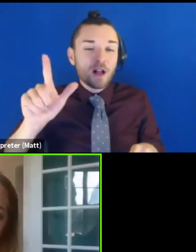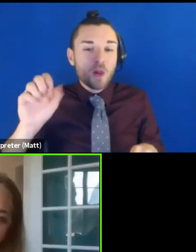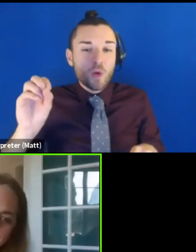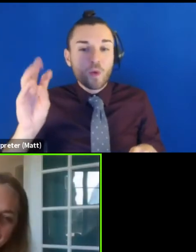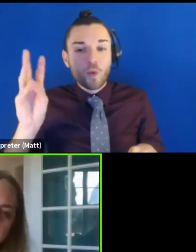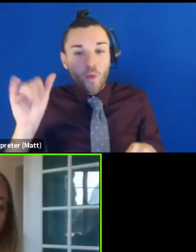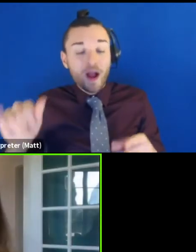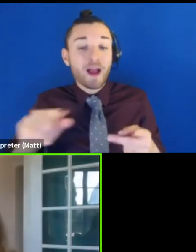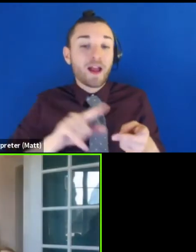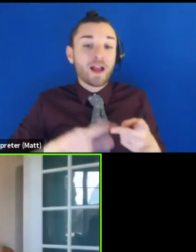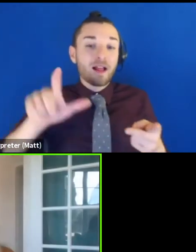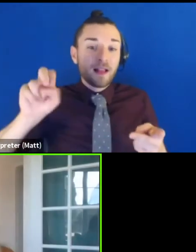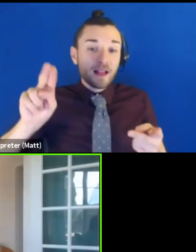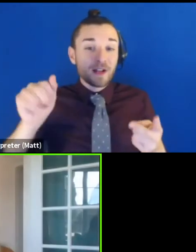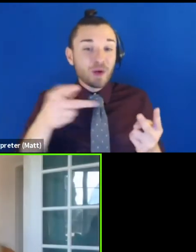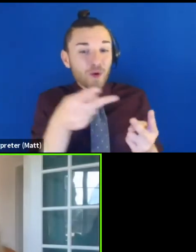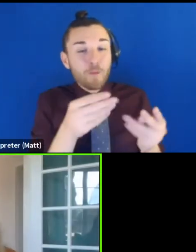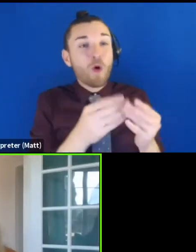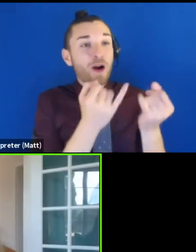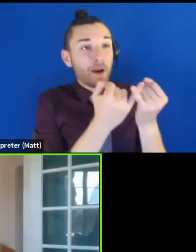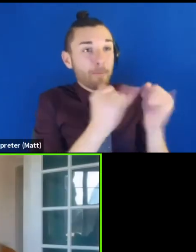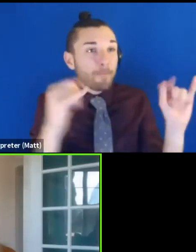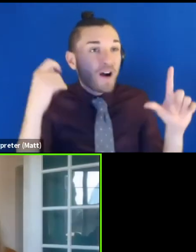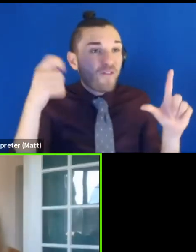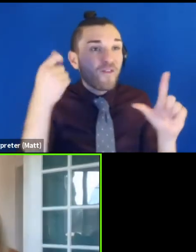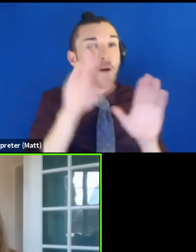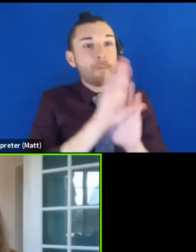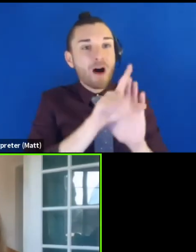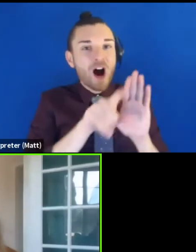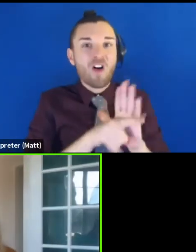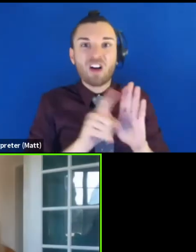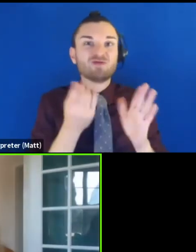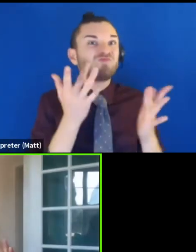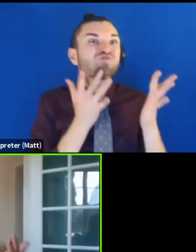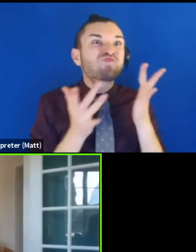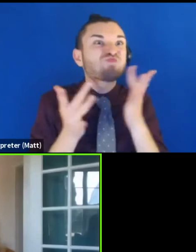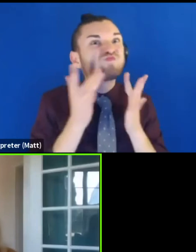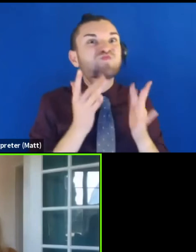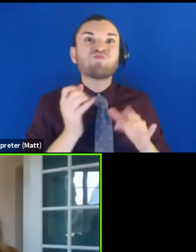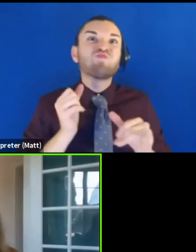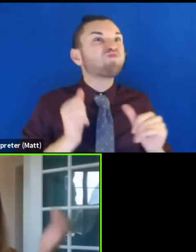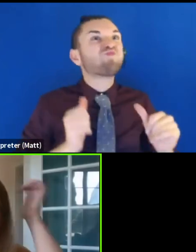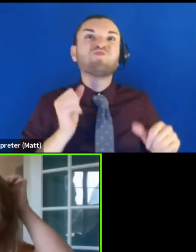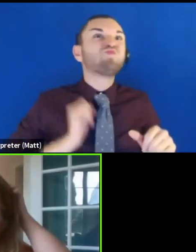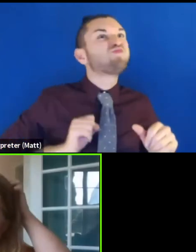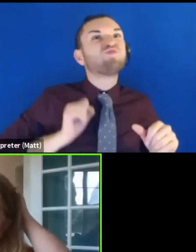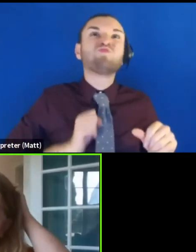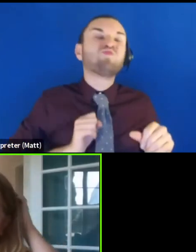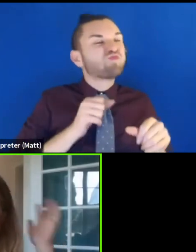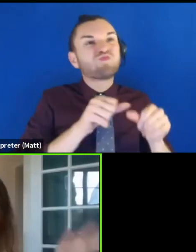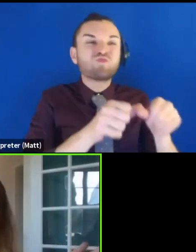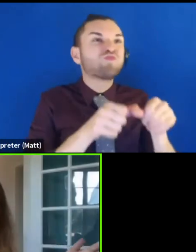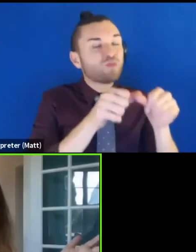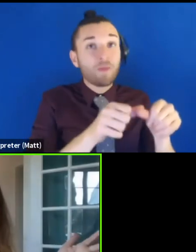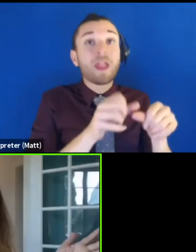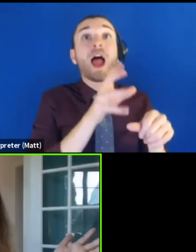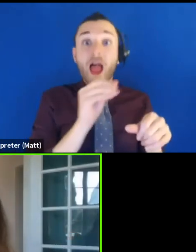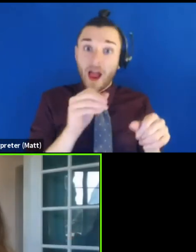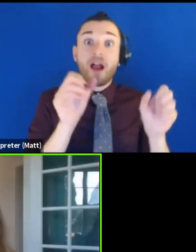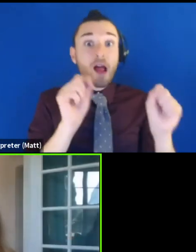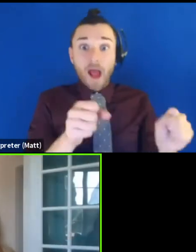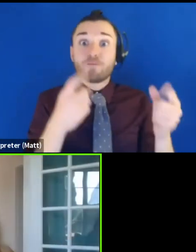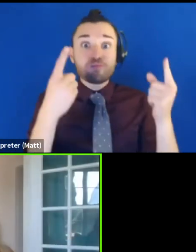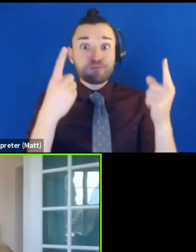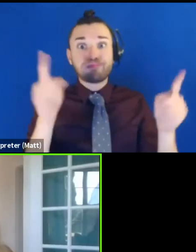is independent film, scrappy as hell. You know, you just kind of make it happen. And that, I think, plays a role in their ability to get these